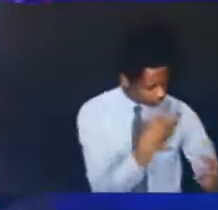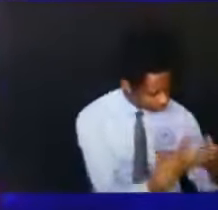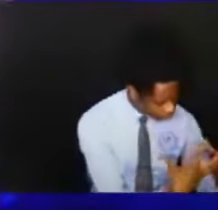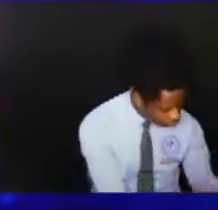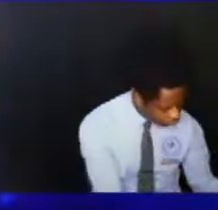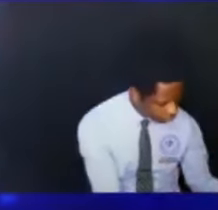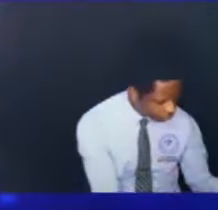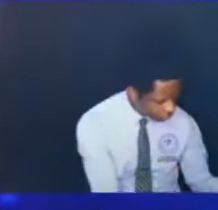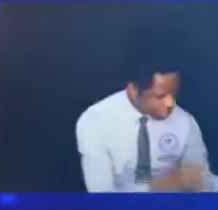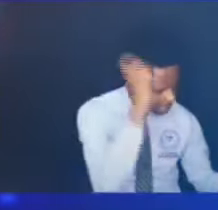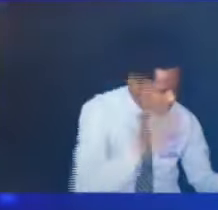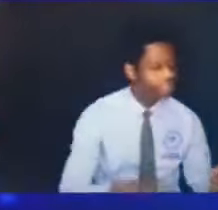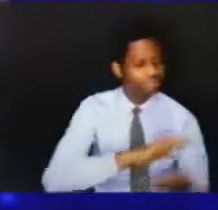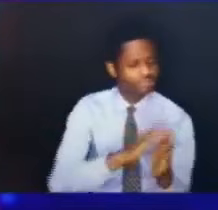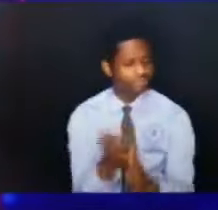thing